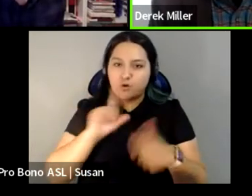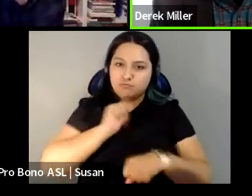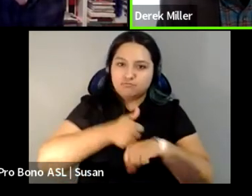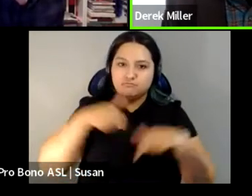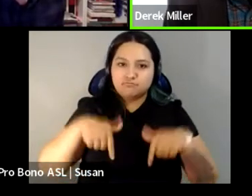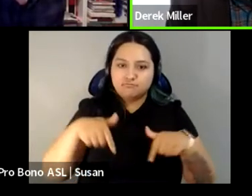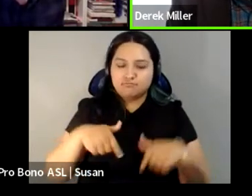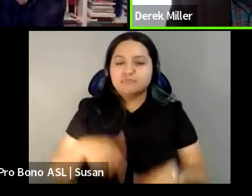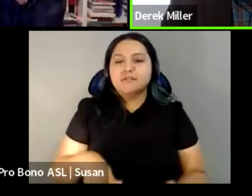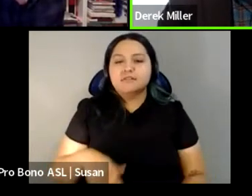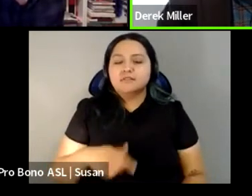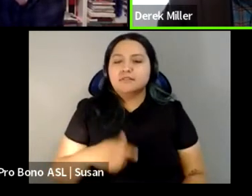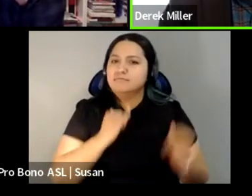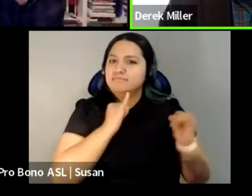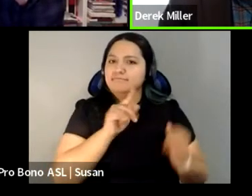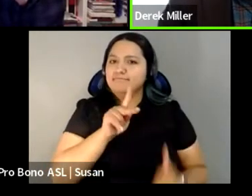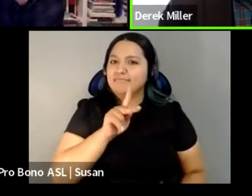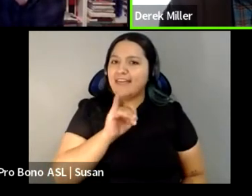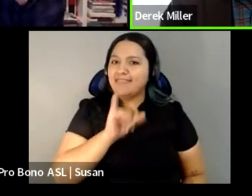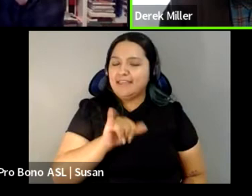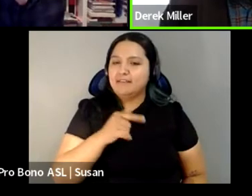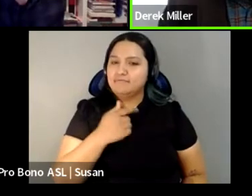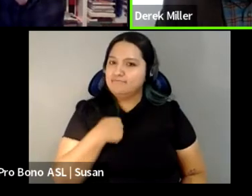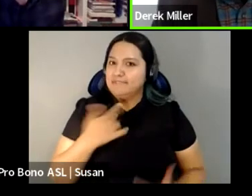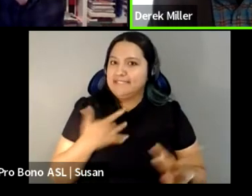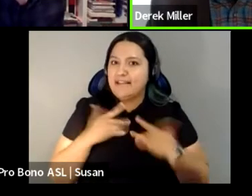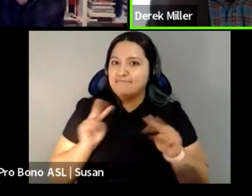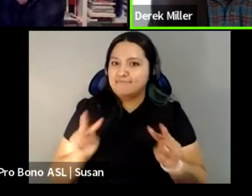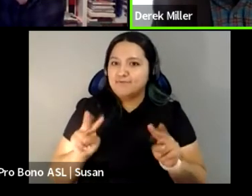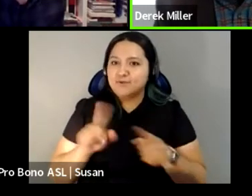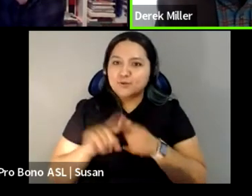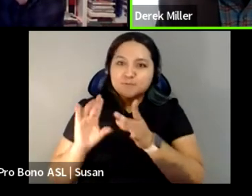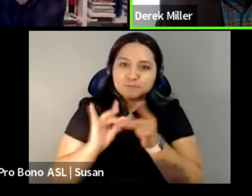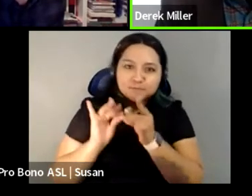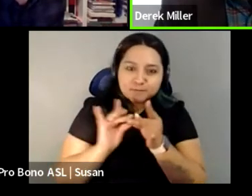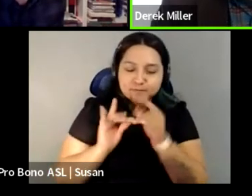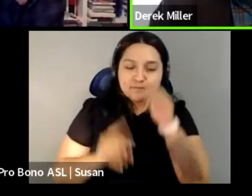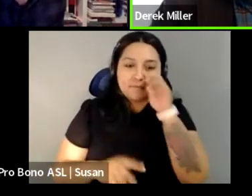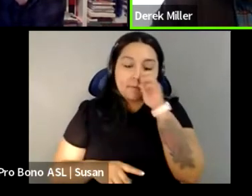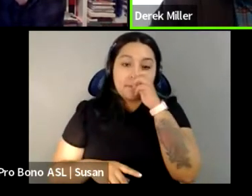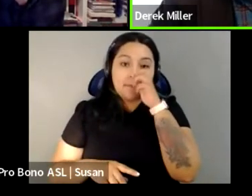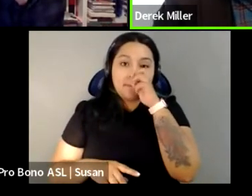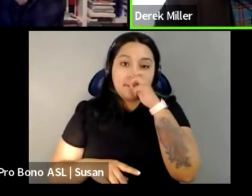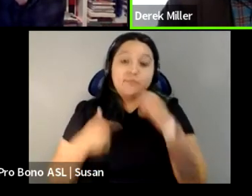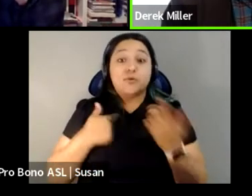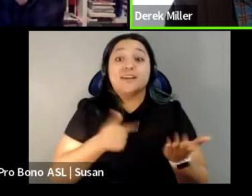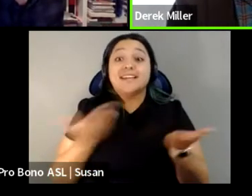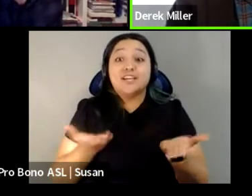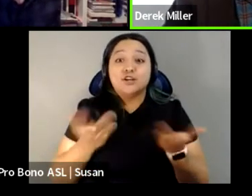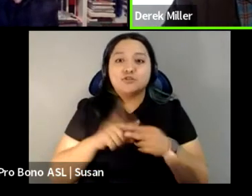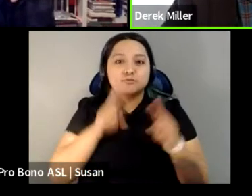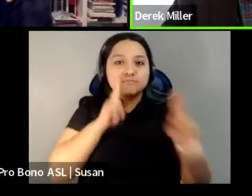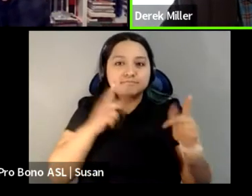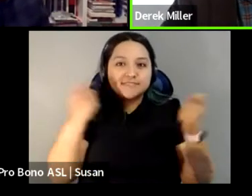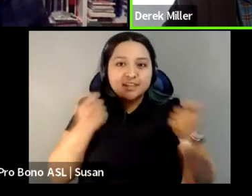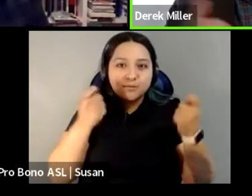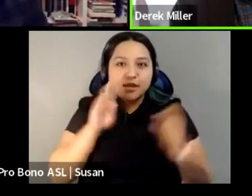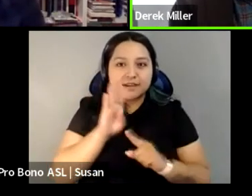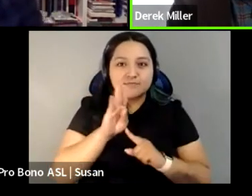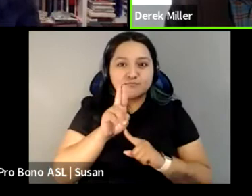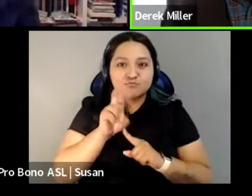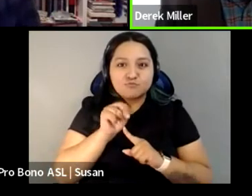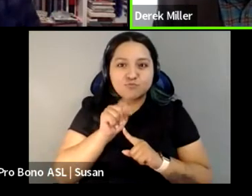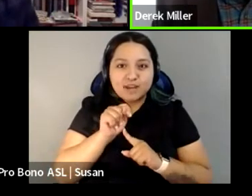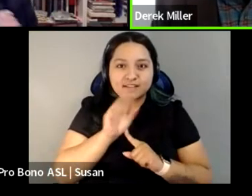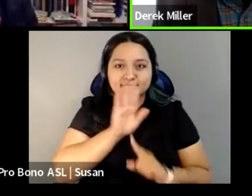really excited to hear these varied responses to this work. We are here wonderfully to celebrate Brent. And